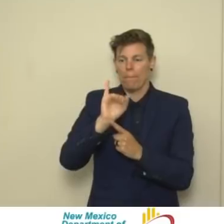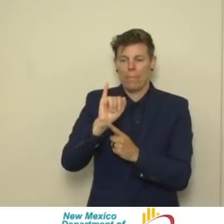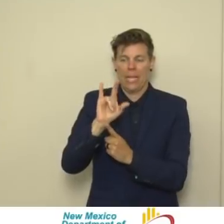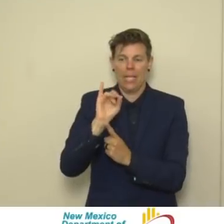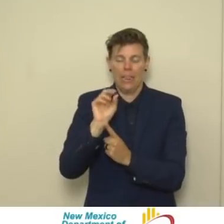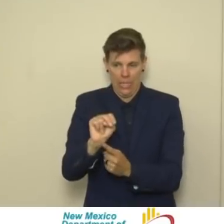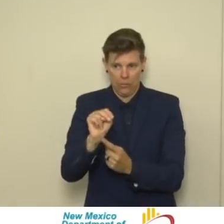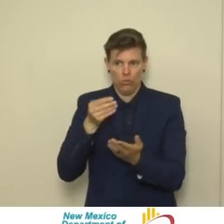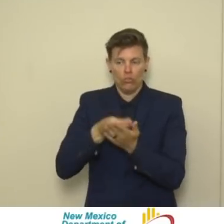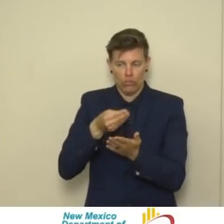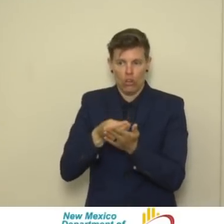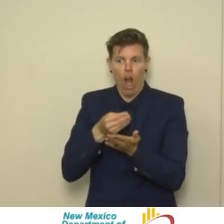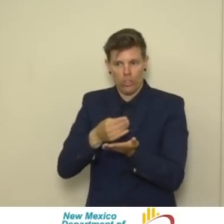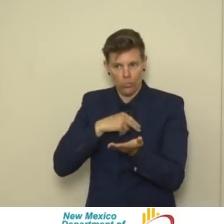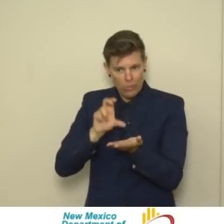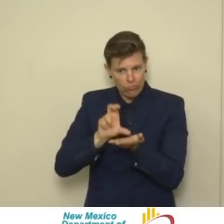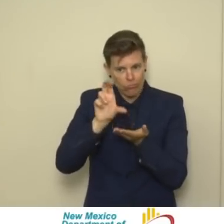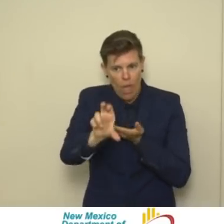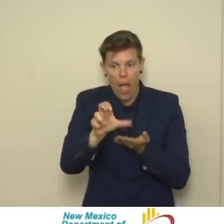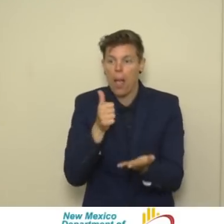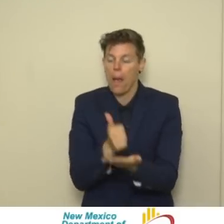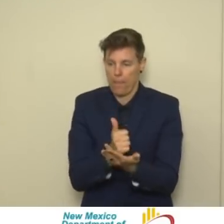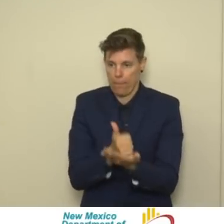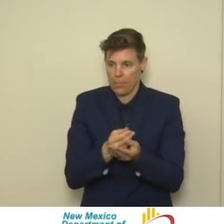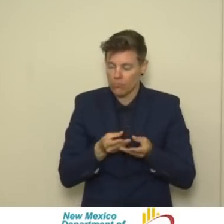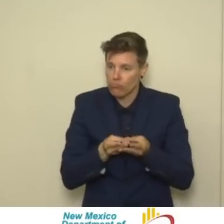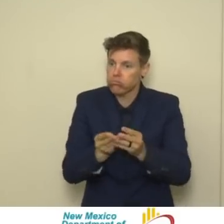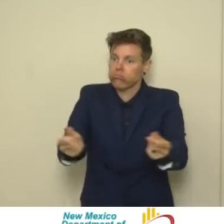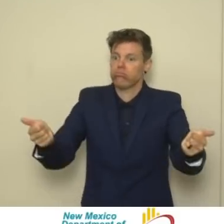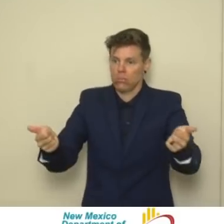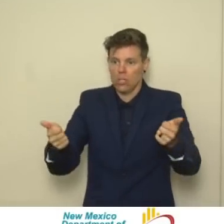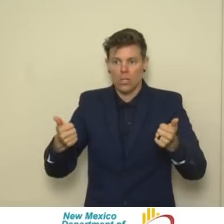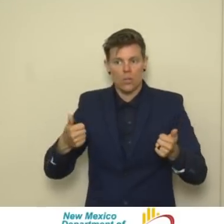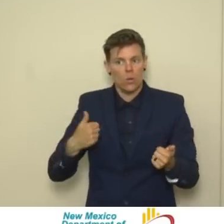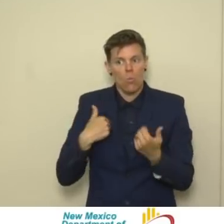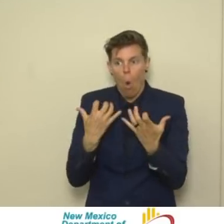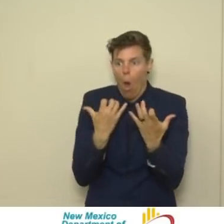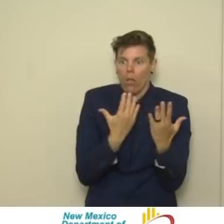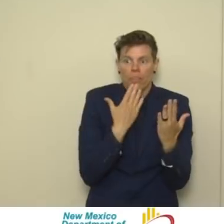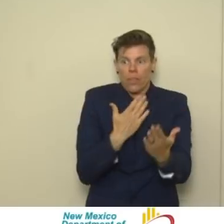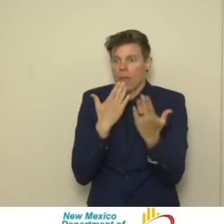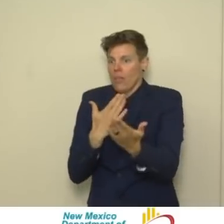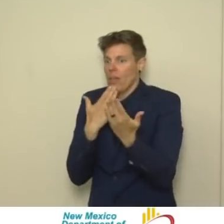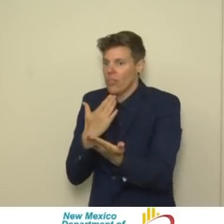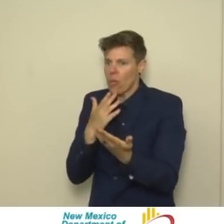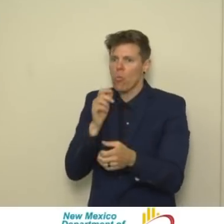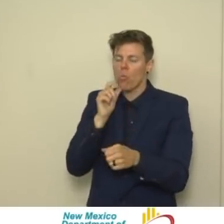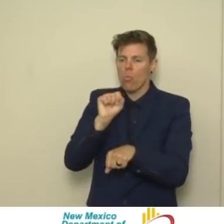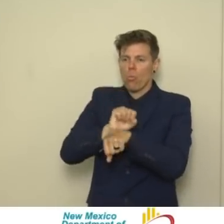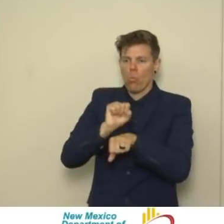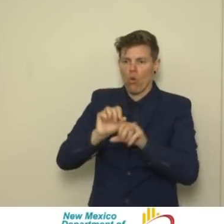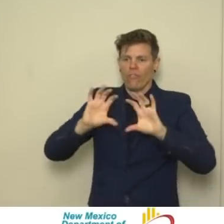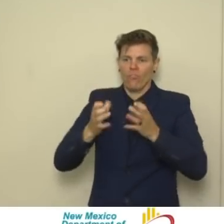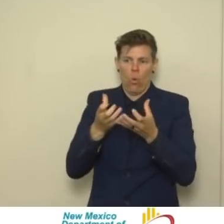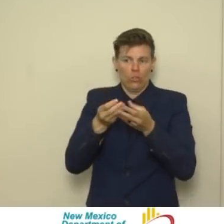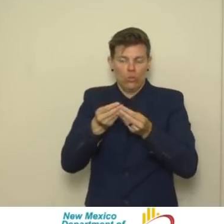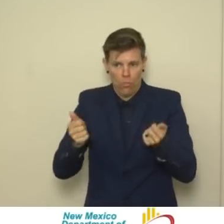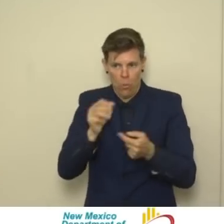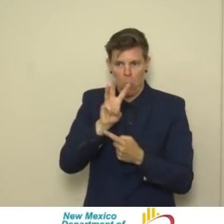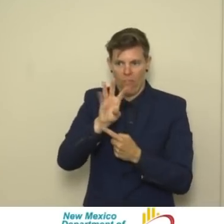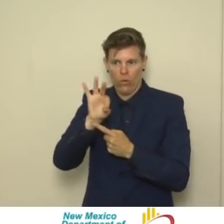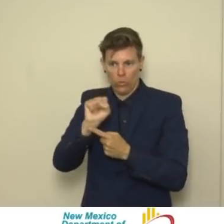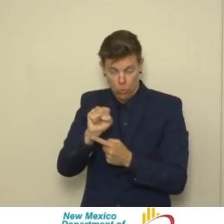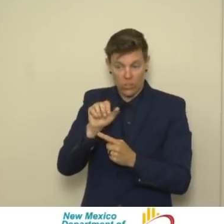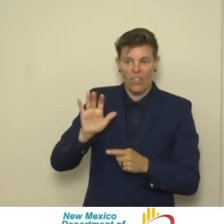take this opportunity to thank all of the folks in the Workforce Solutions Department, as well as all the other state agencies that are helping us on